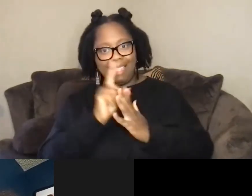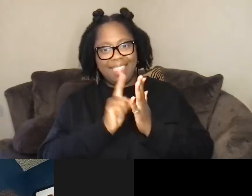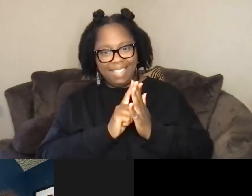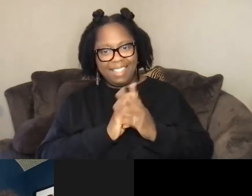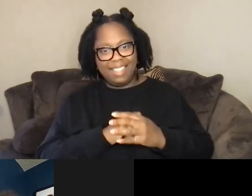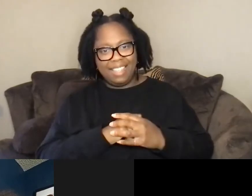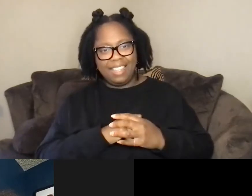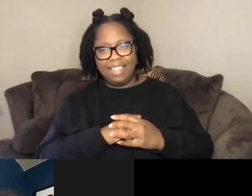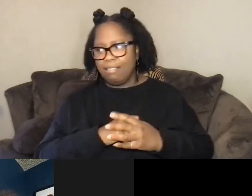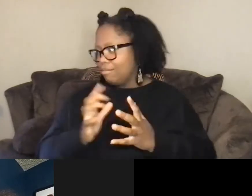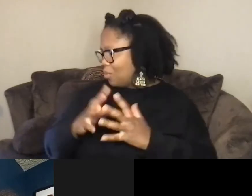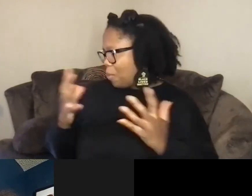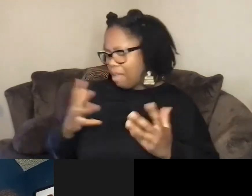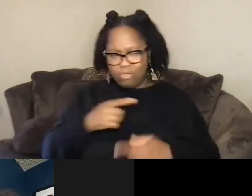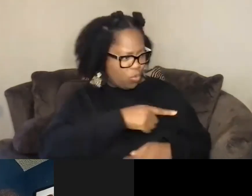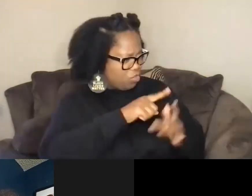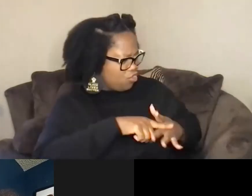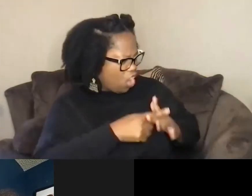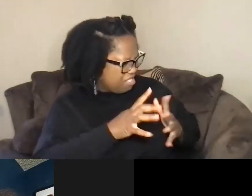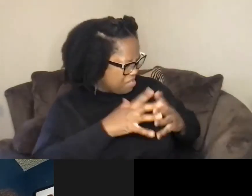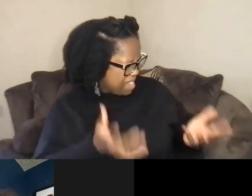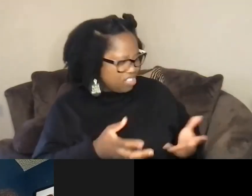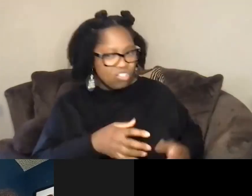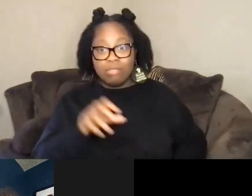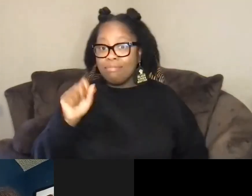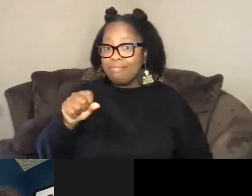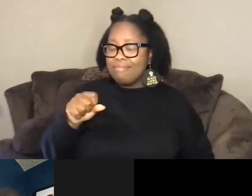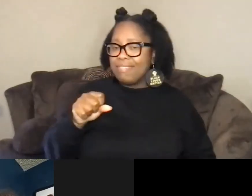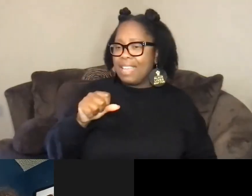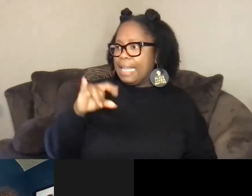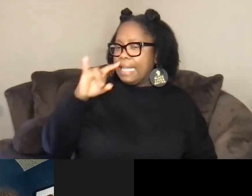So much stuff. So much stuff. Kids coming home.